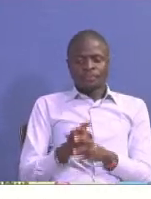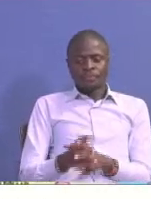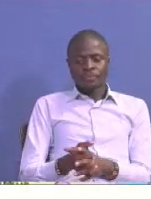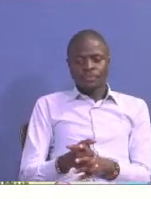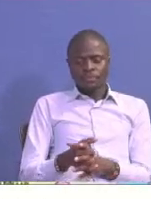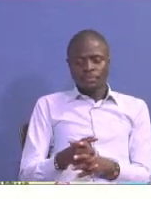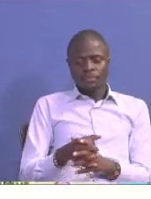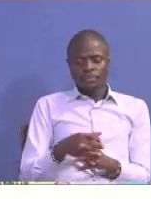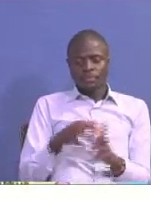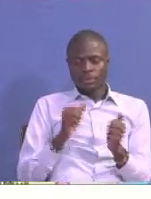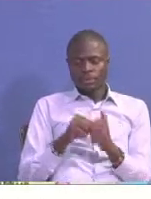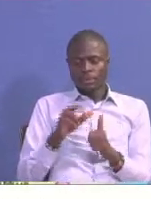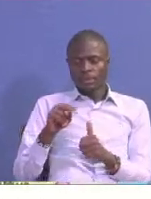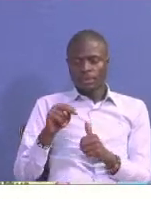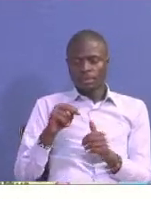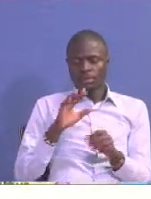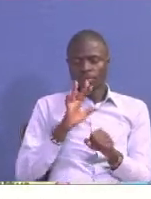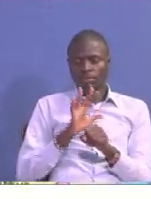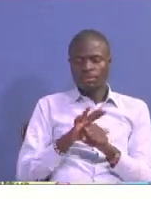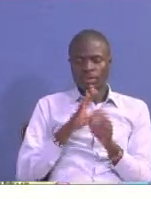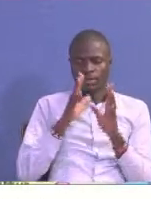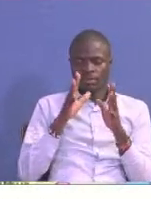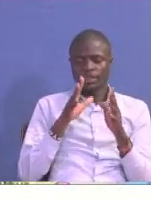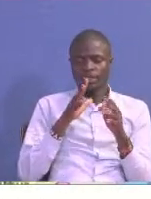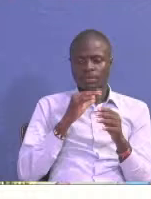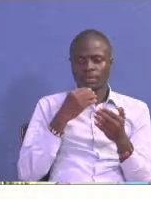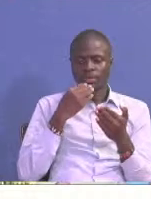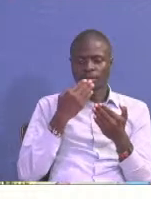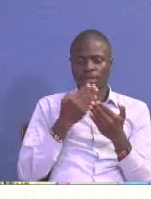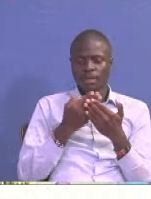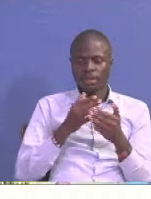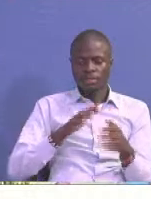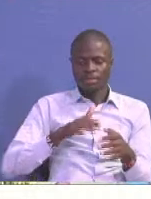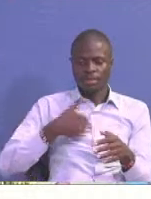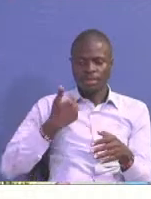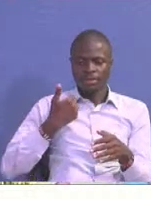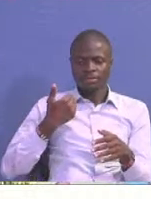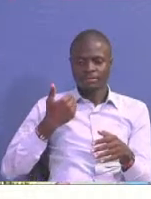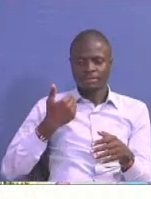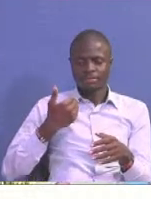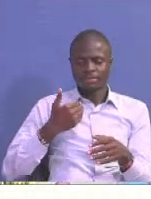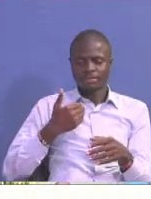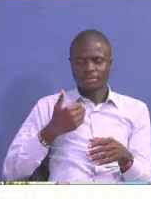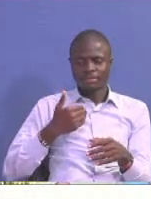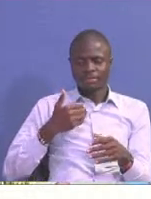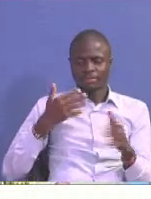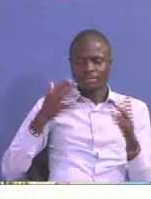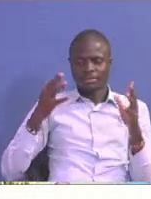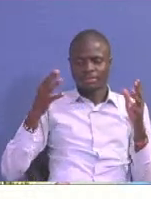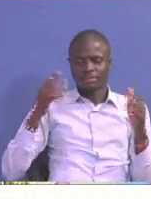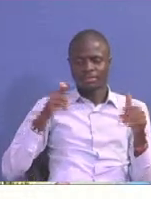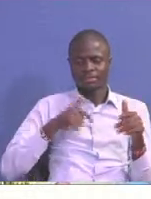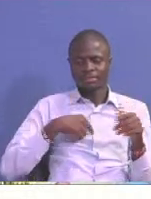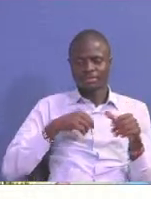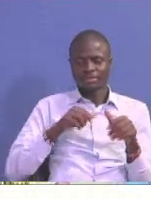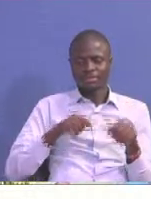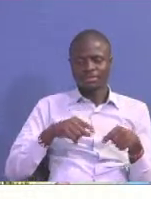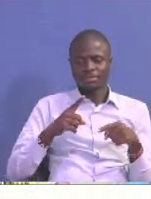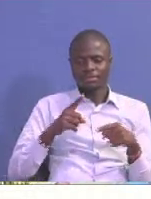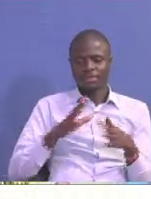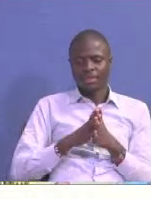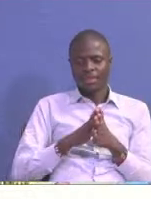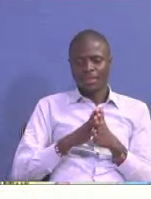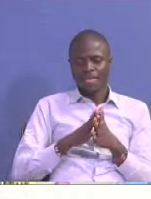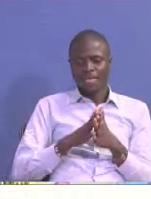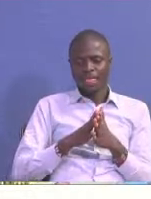And without further ado, thank for myself. Clap for myself as well as I leave. Of course, on a light note,